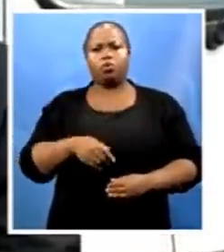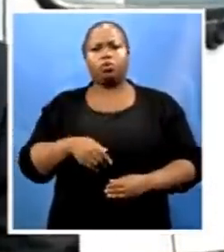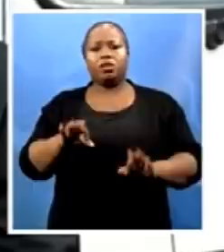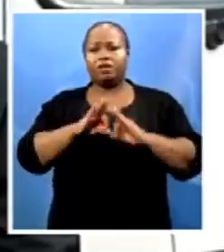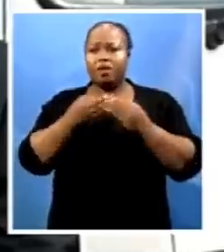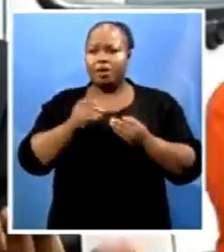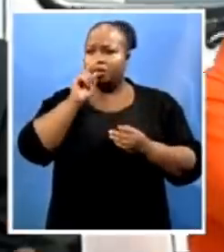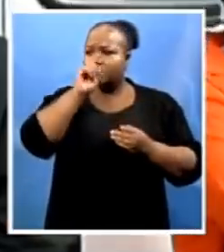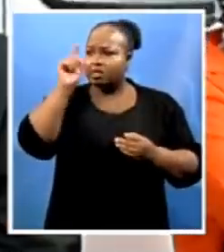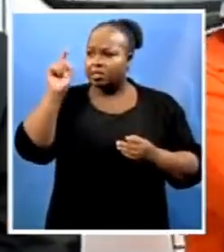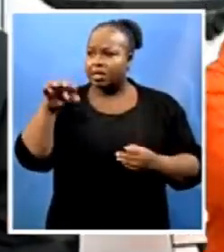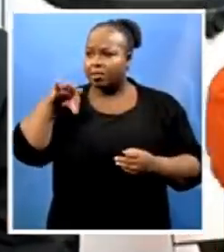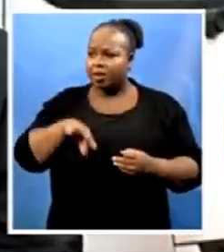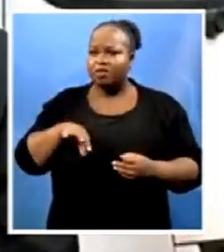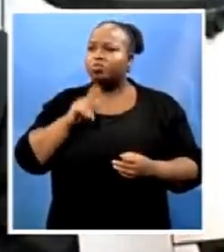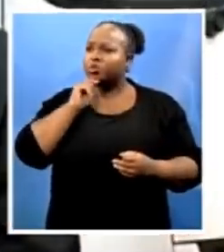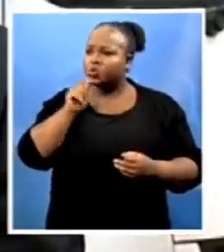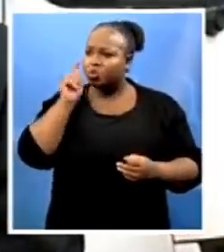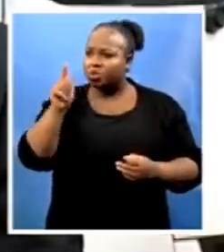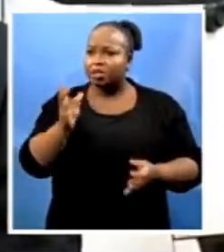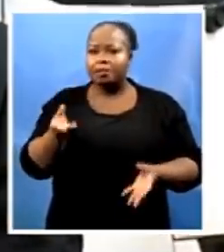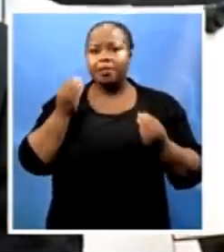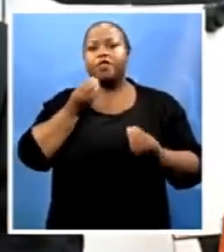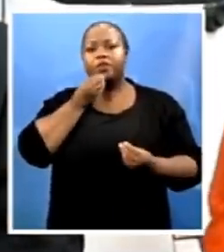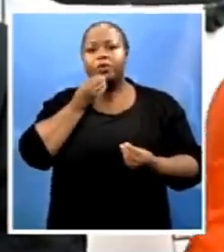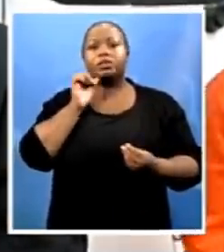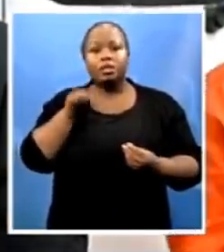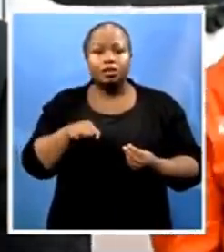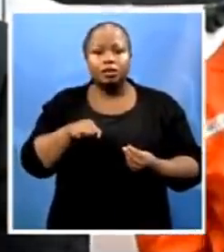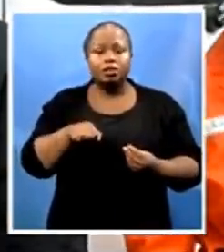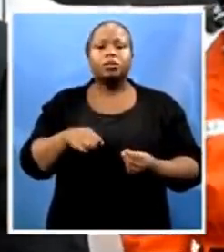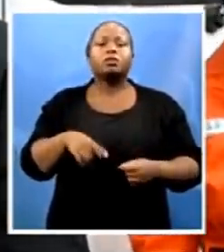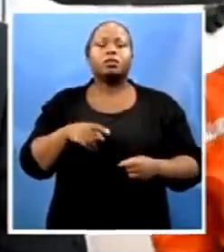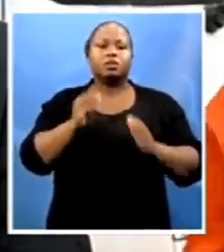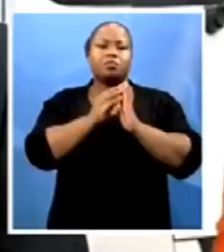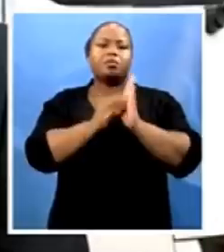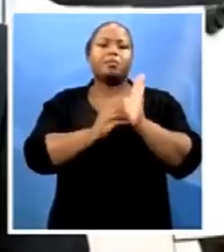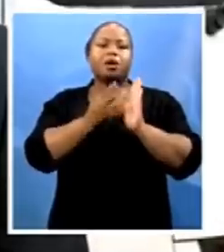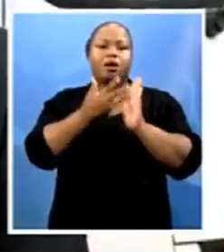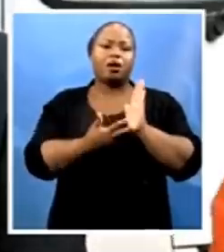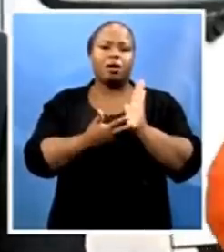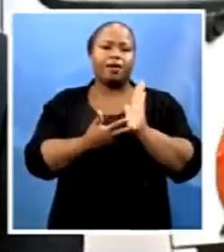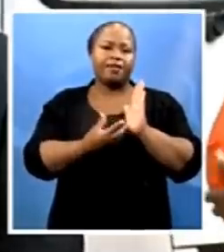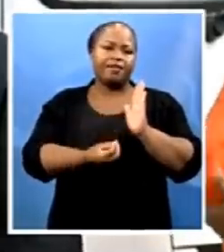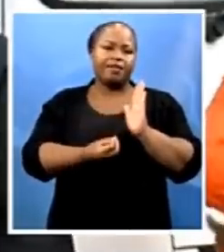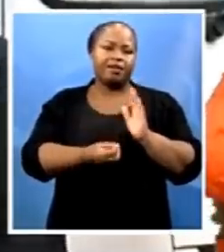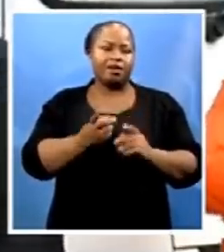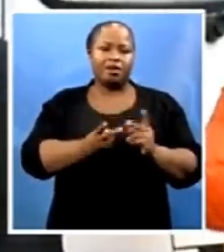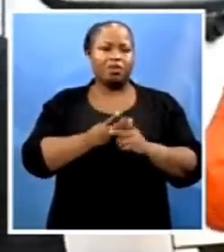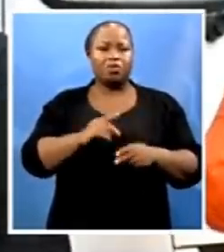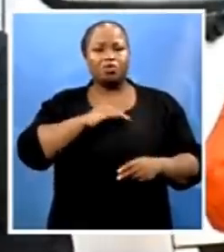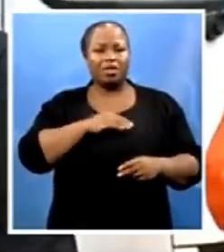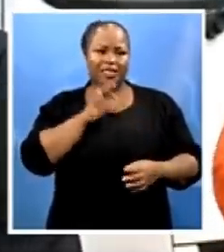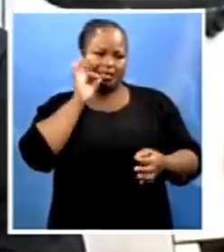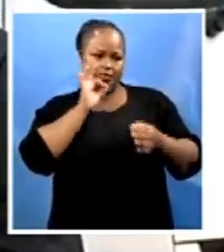have received the food as required or as requested, so that it's not only particular families that receive food and others do